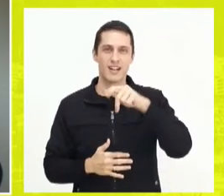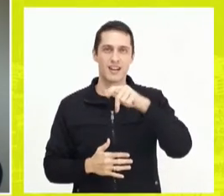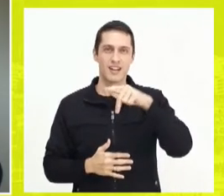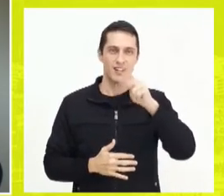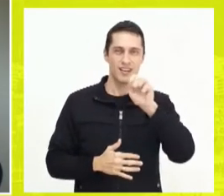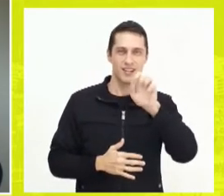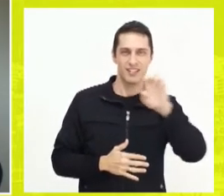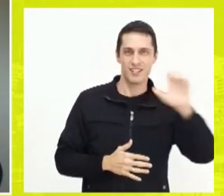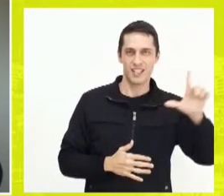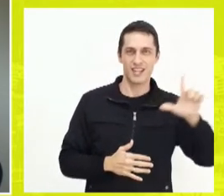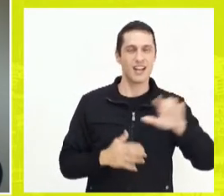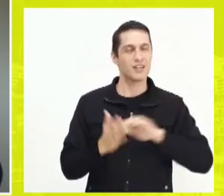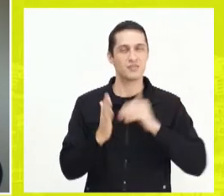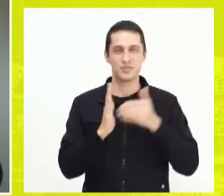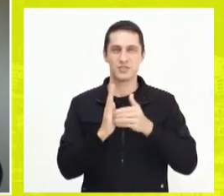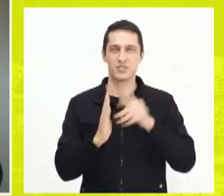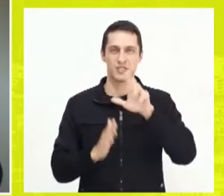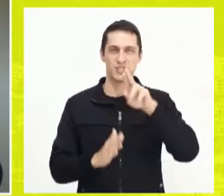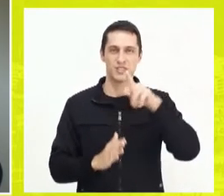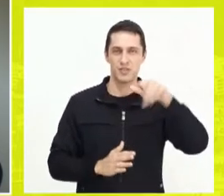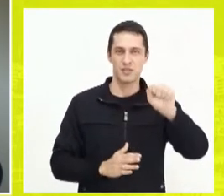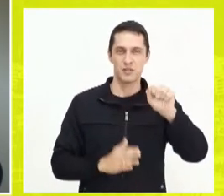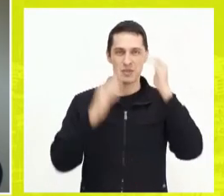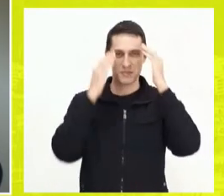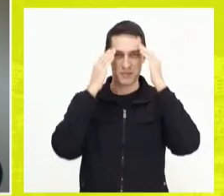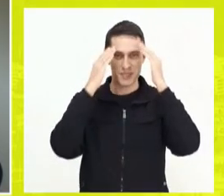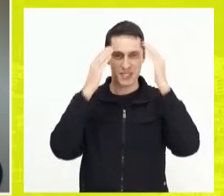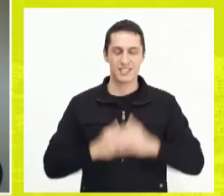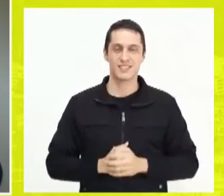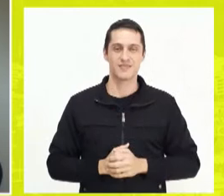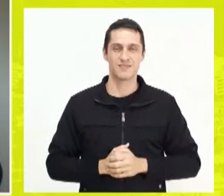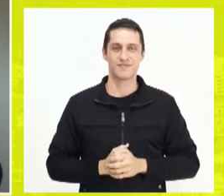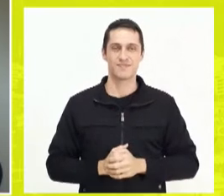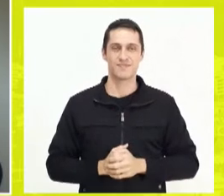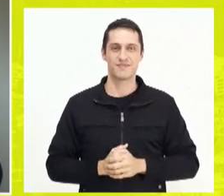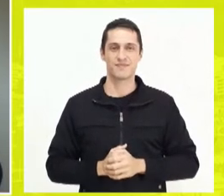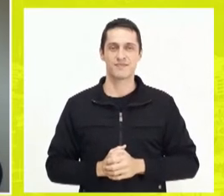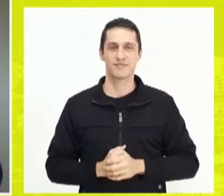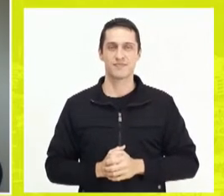thank you to all of you for inviting me